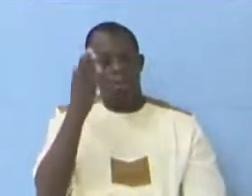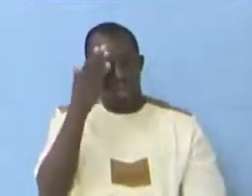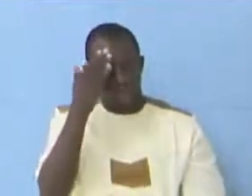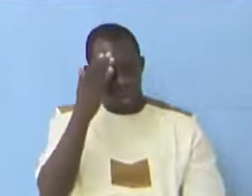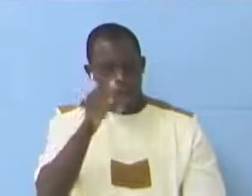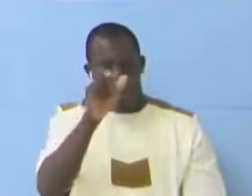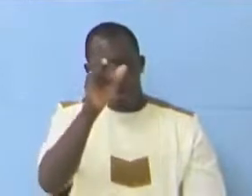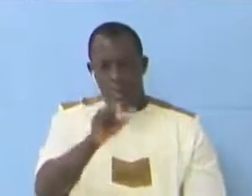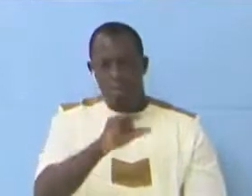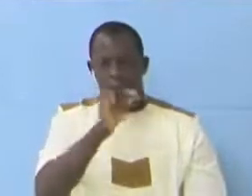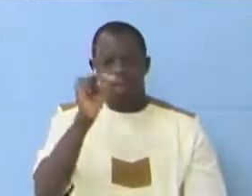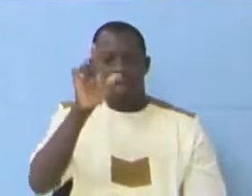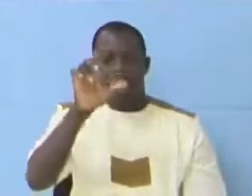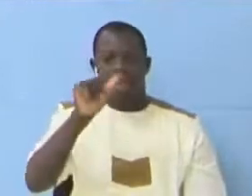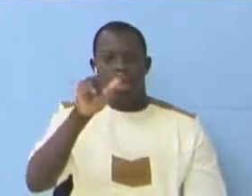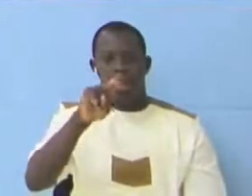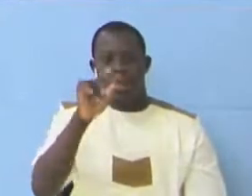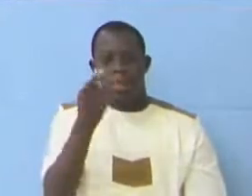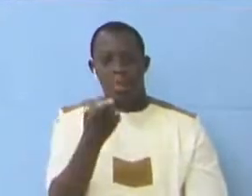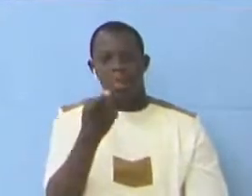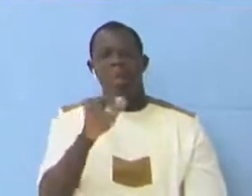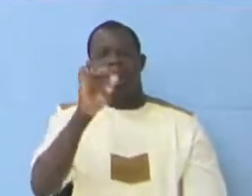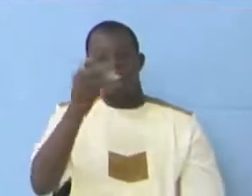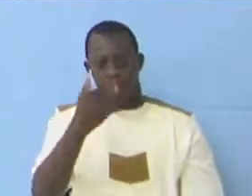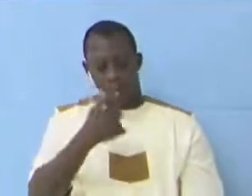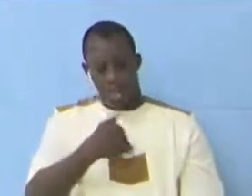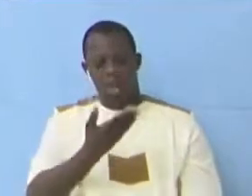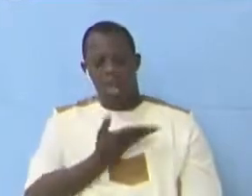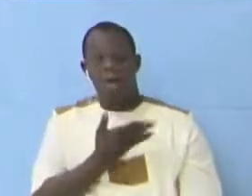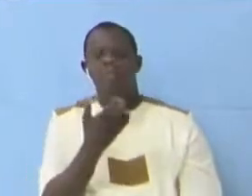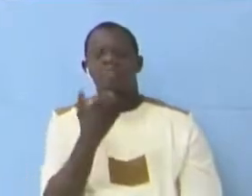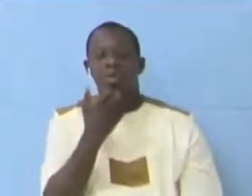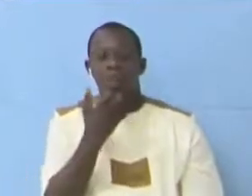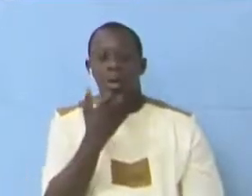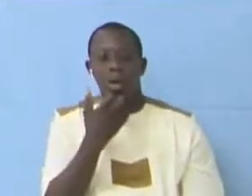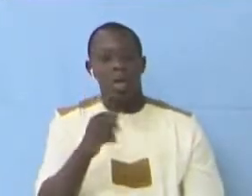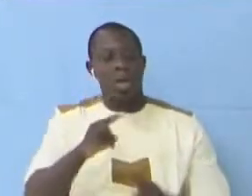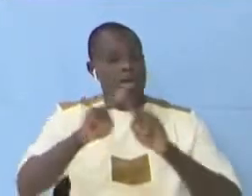what? Apart from that, I know nothing about what they were asking